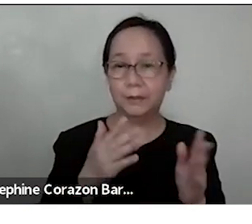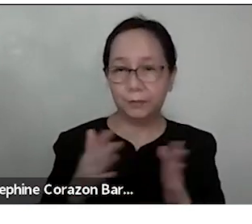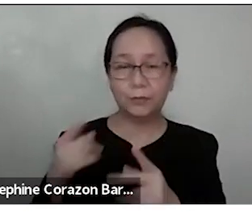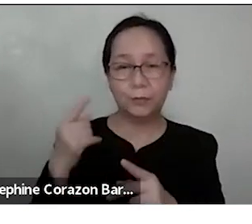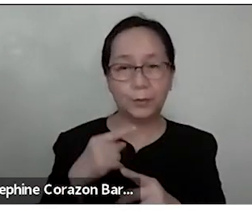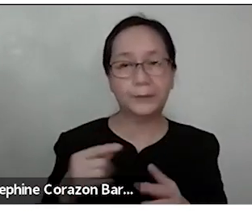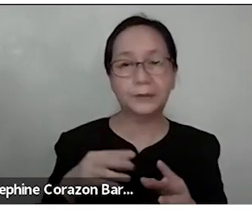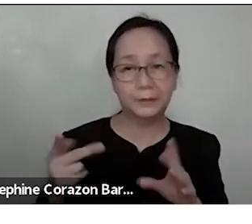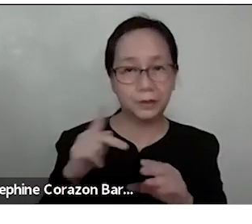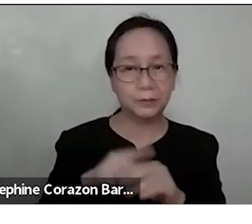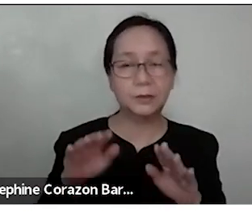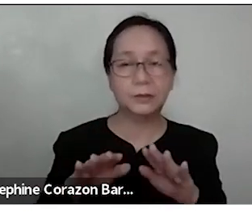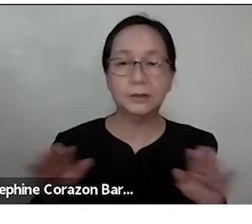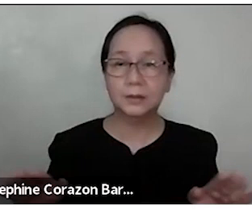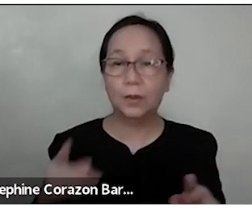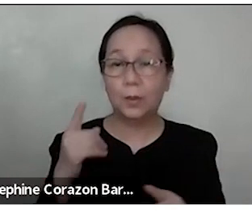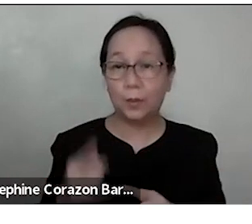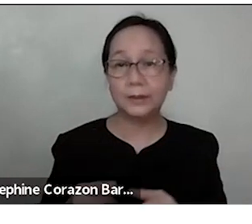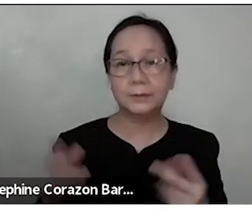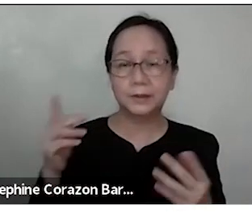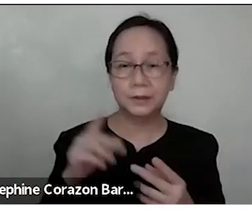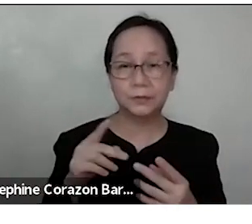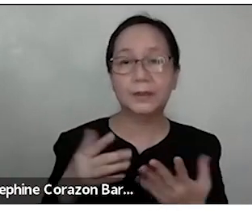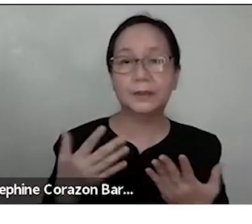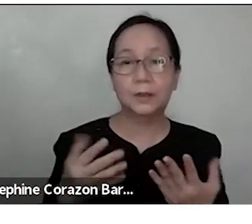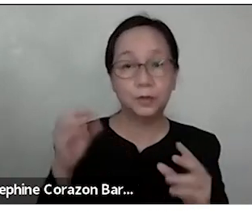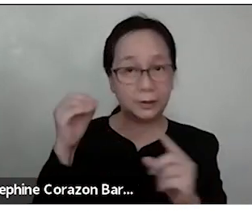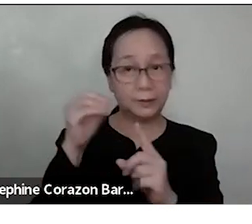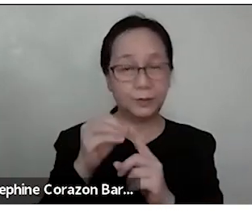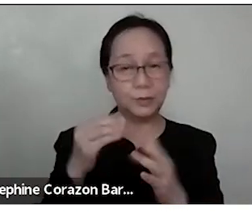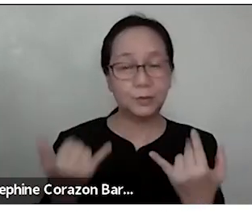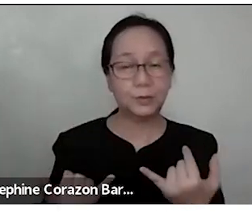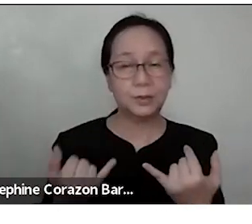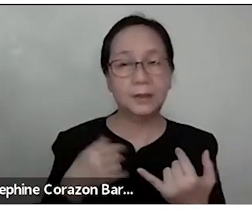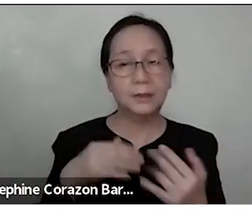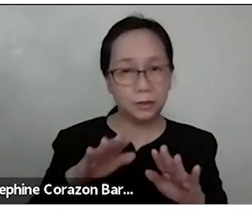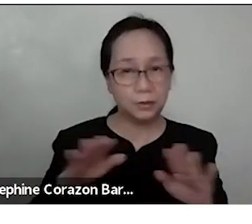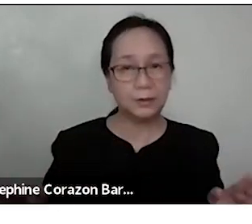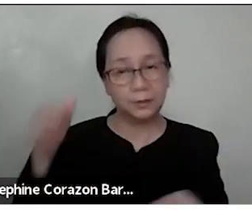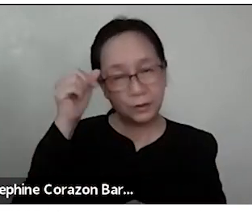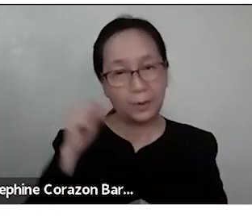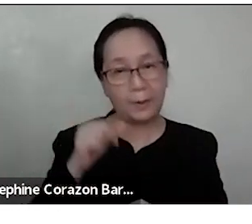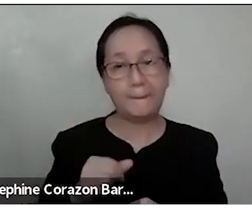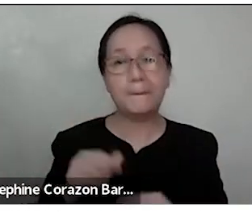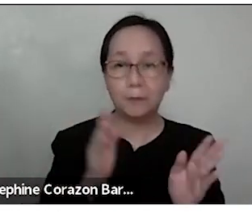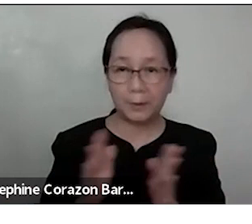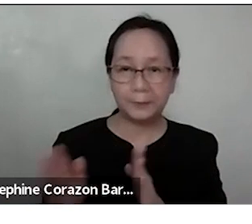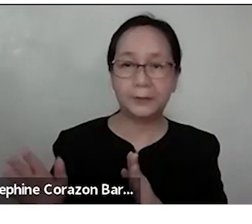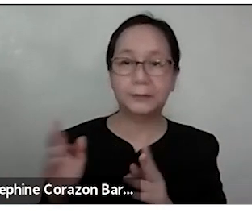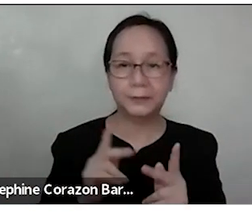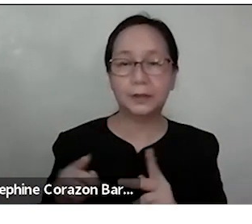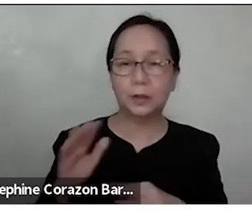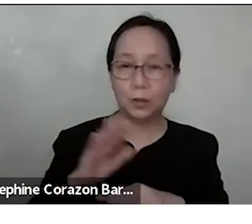of children. One of the specific objectives is to help ensure that children and adults are properly prepared for the online